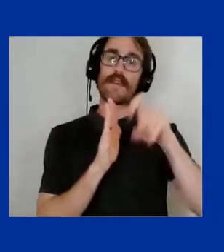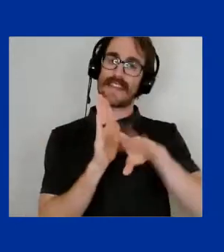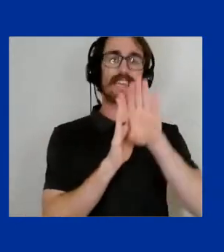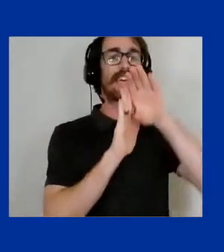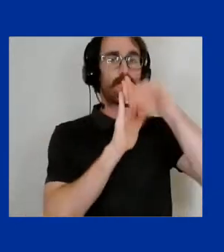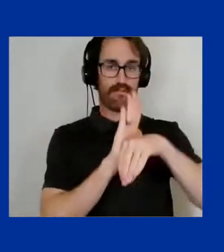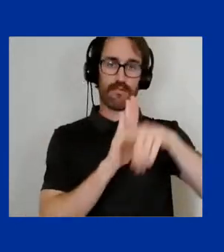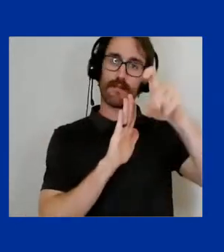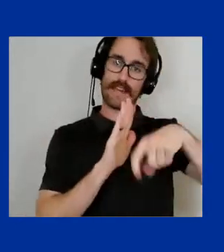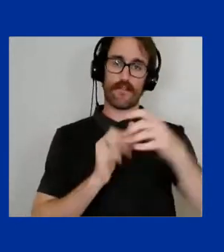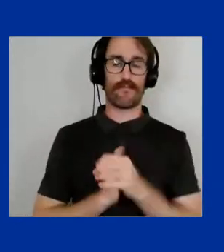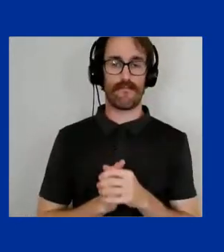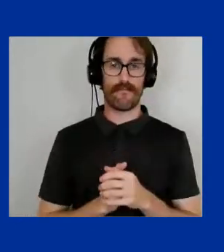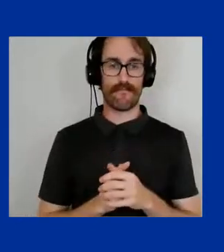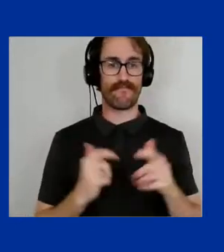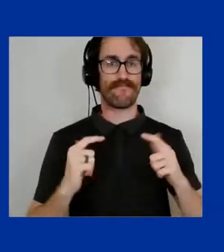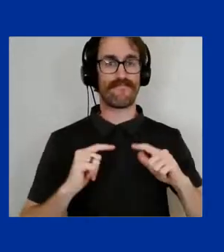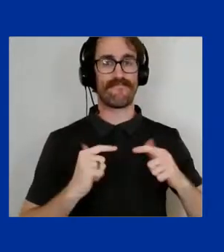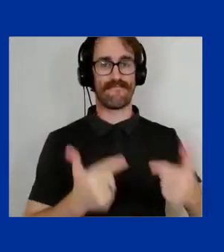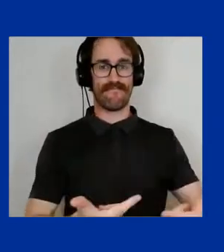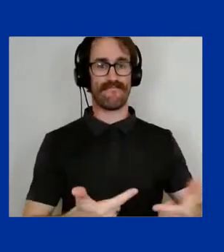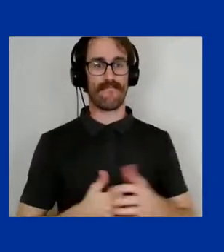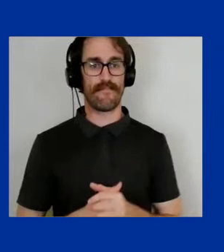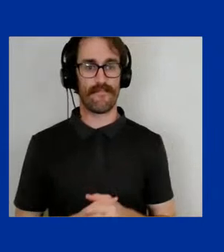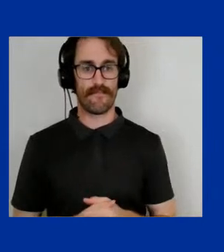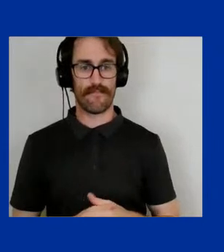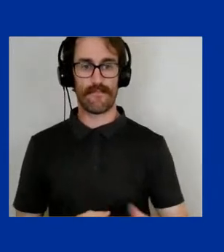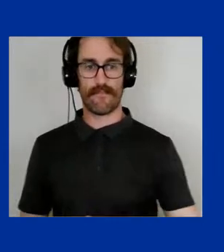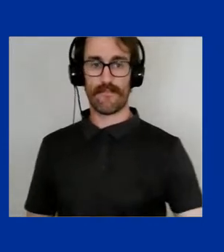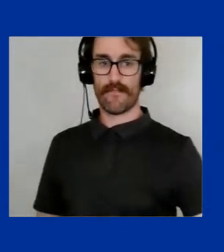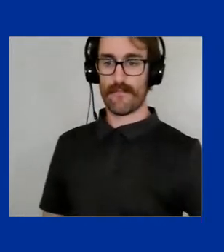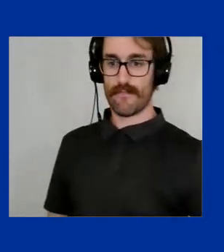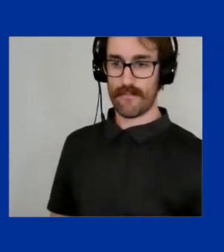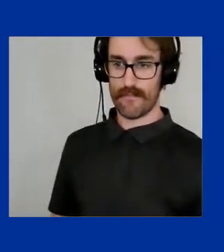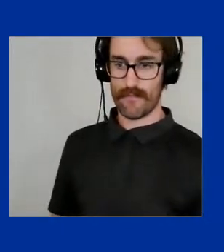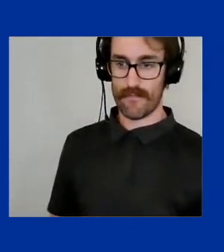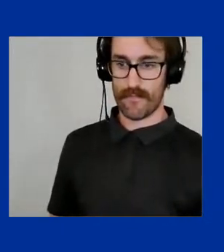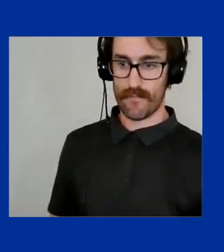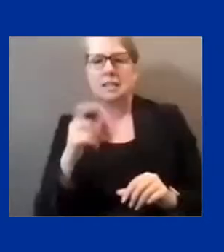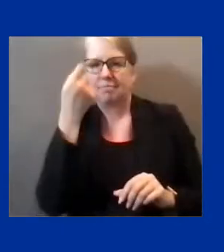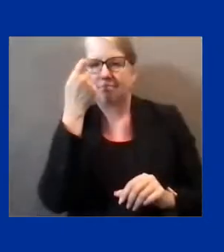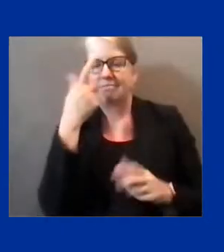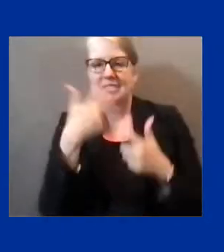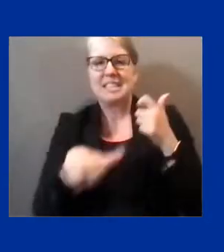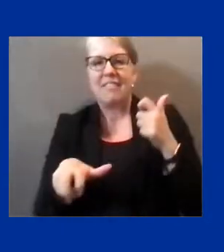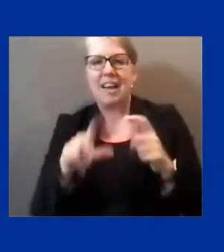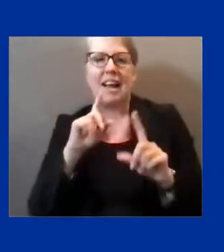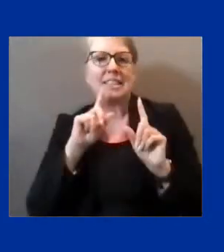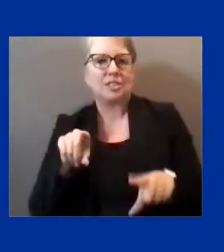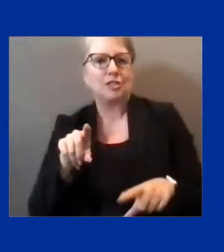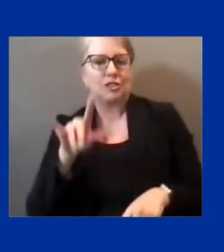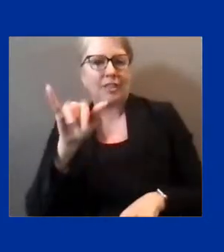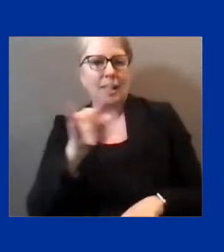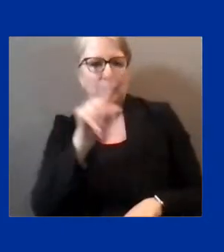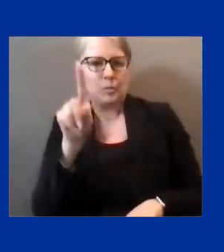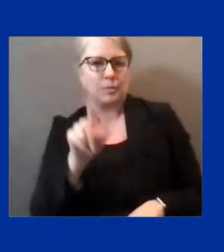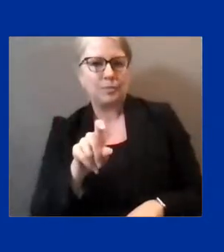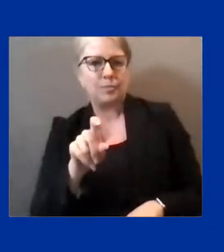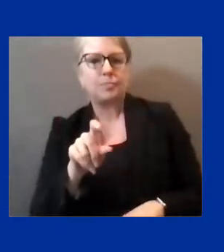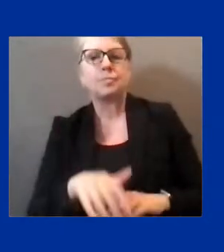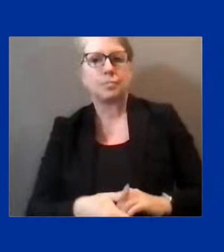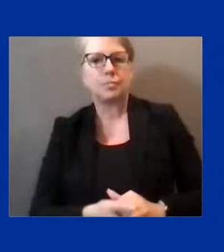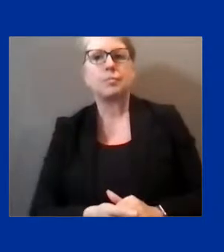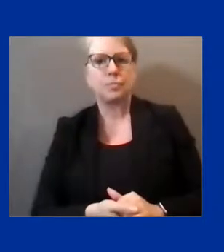Okay. Thank you. I understand it was a tough question to answer. Dans la même veine, Monsieur